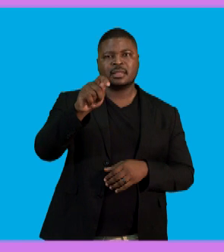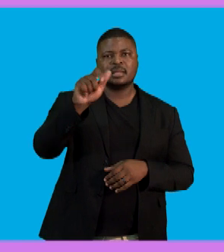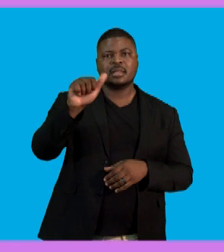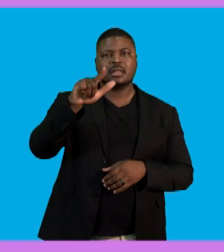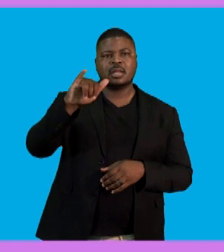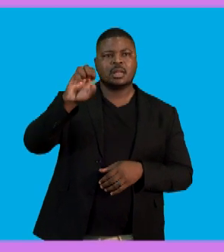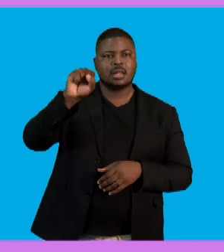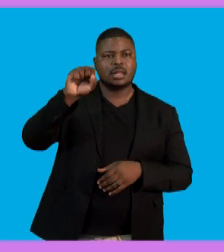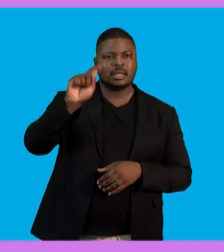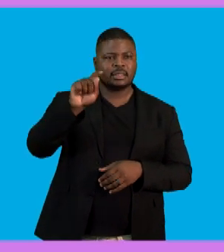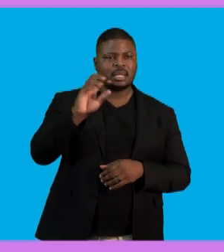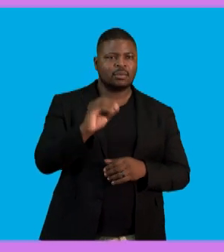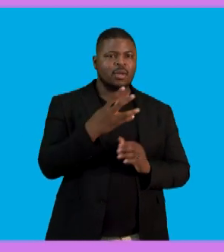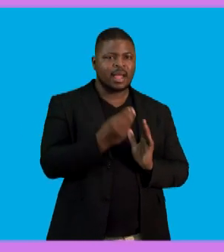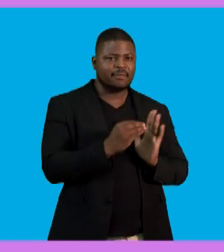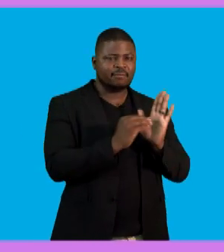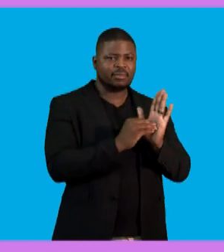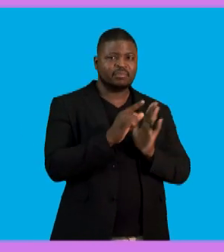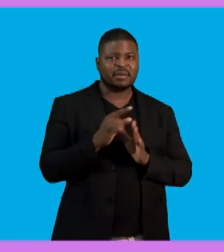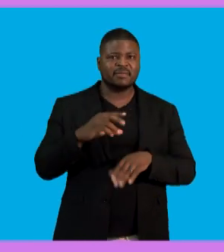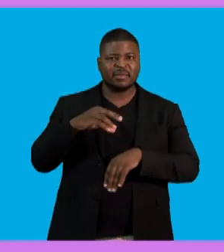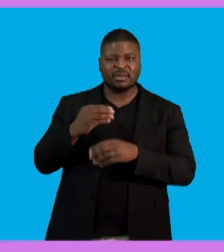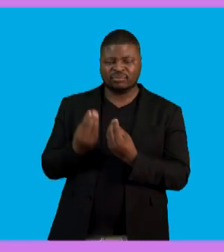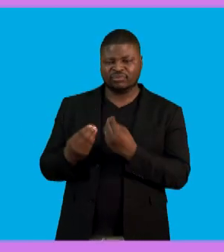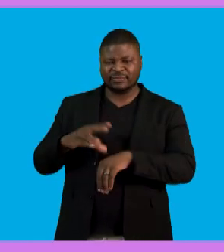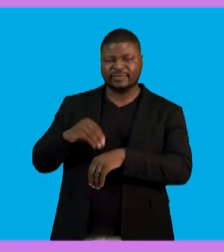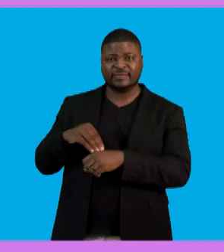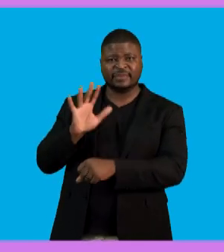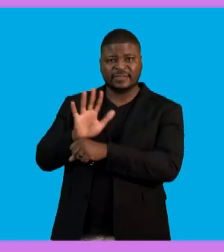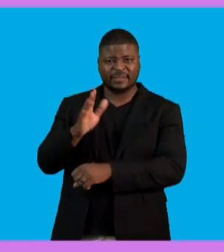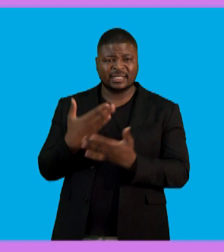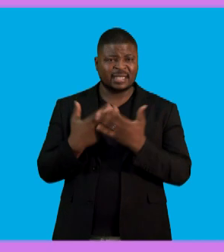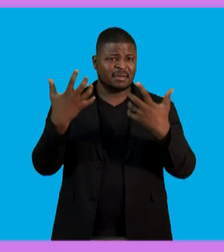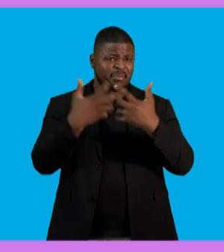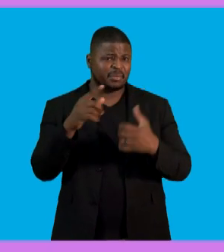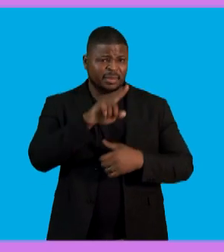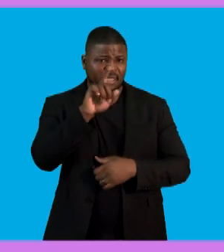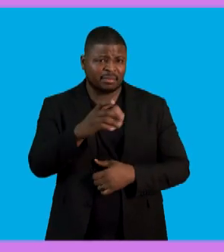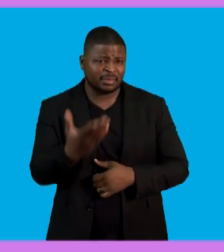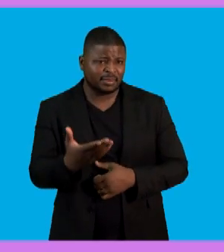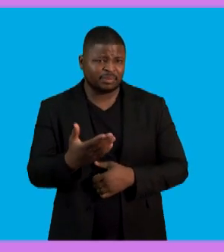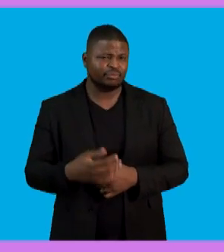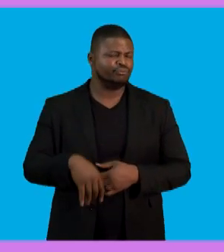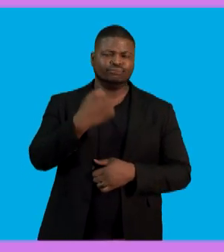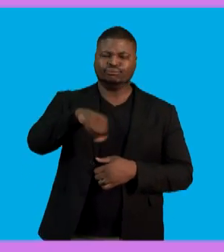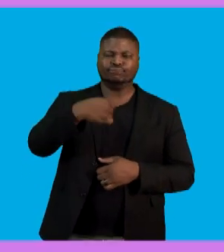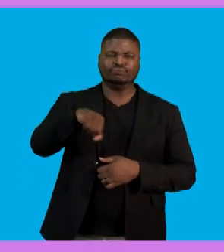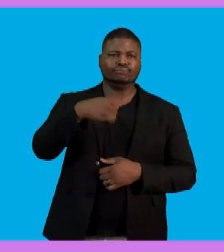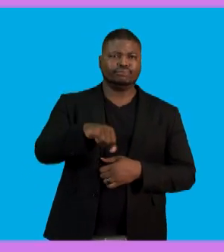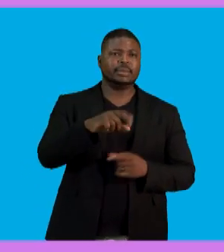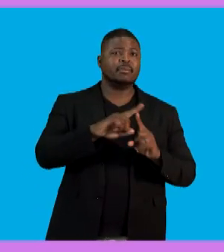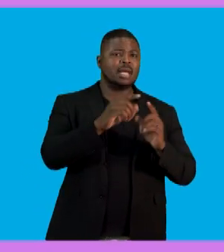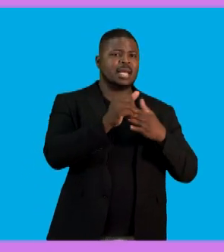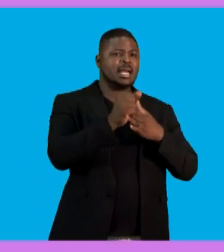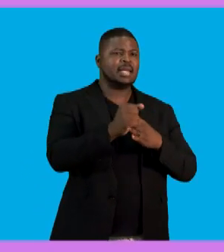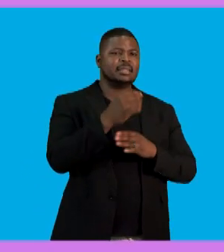given that it is 16. Is it advisable for 15-year-olds? No, it is not. Why? Because the guidance that we are given